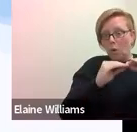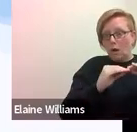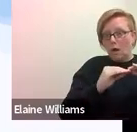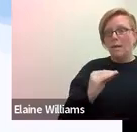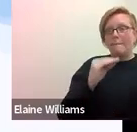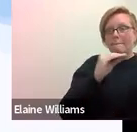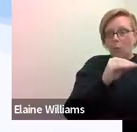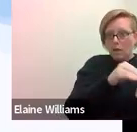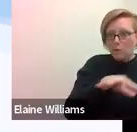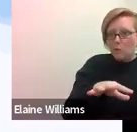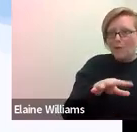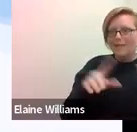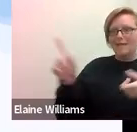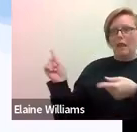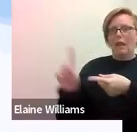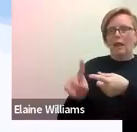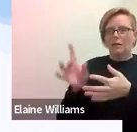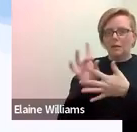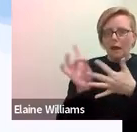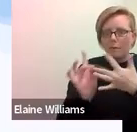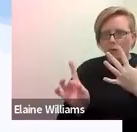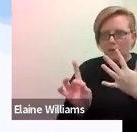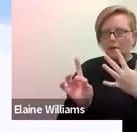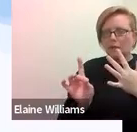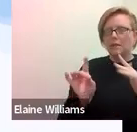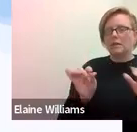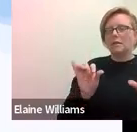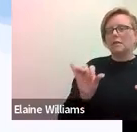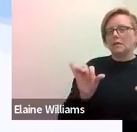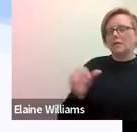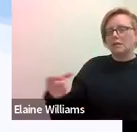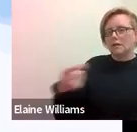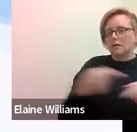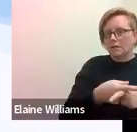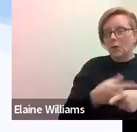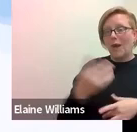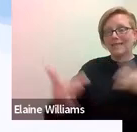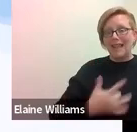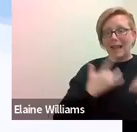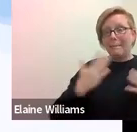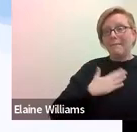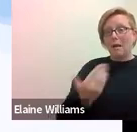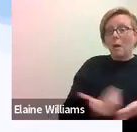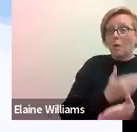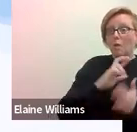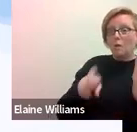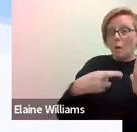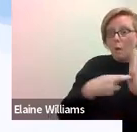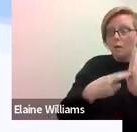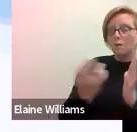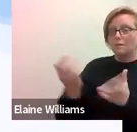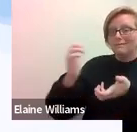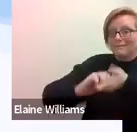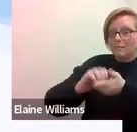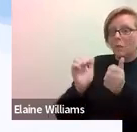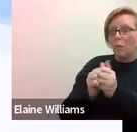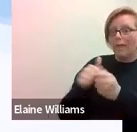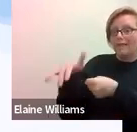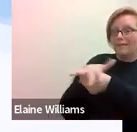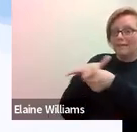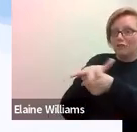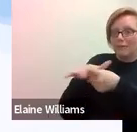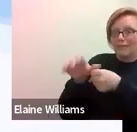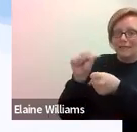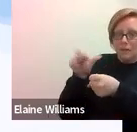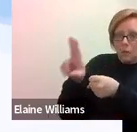options for them. So it's been really exciting for me in this new work to be partnering with districts who are really